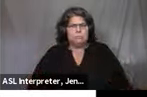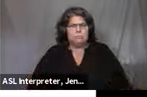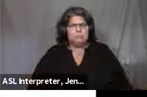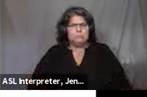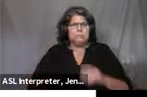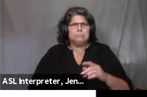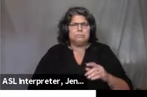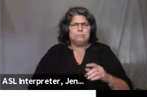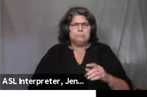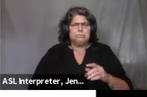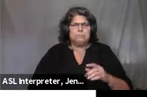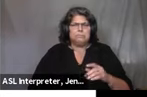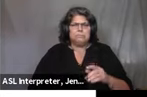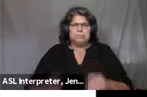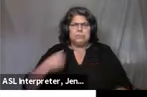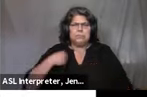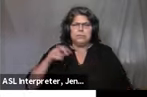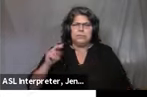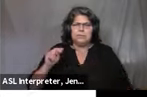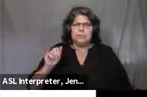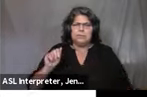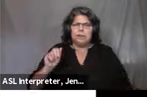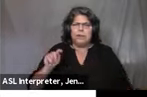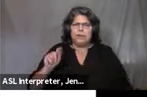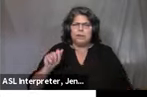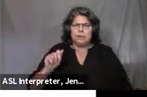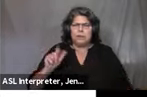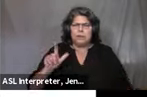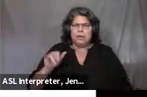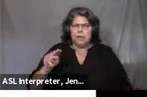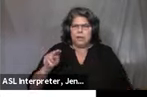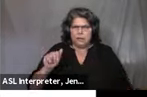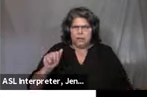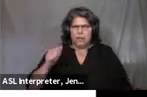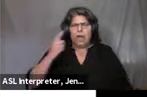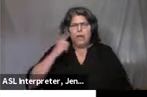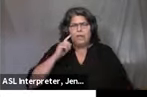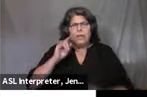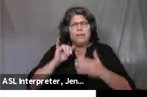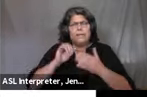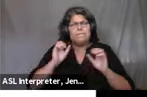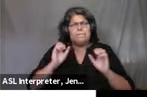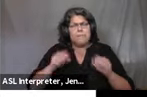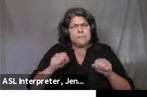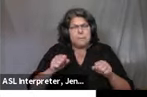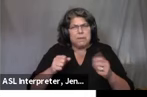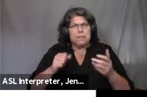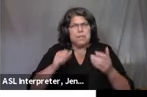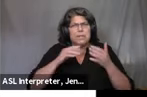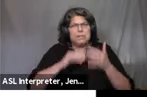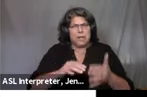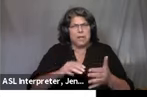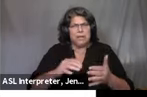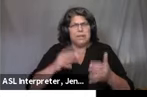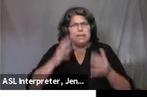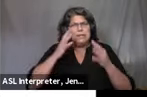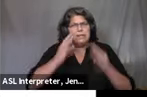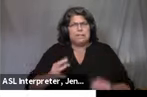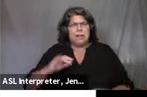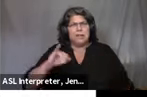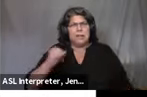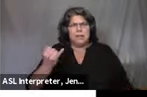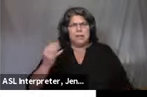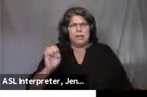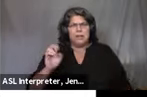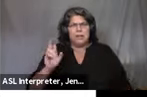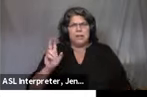Stephen, this is Natalina. I believe the feasibility study took Jennings Avenue overcrossing